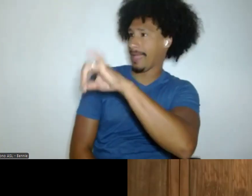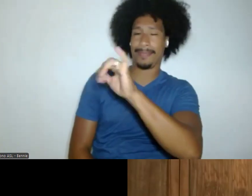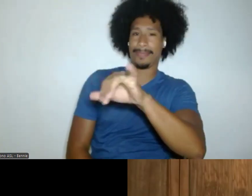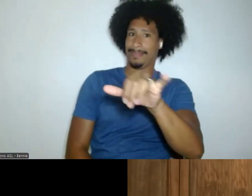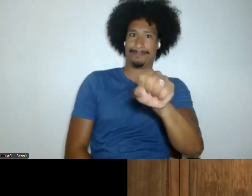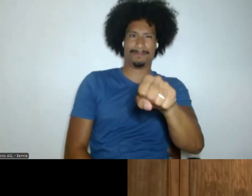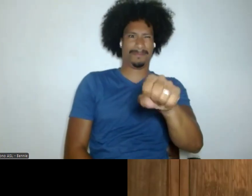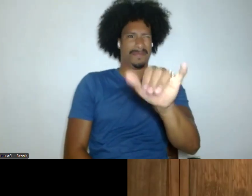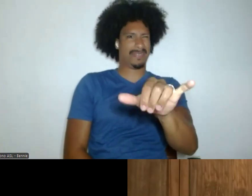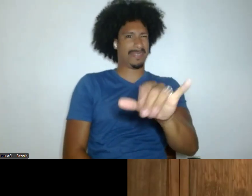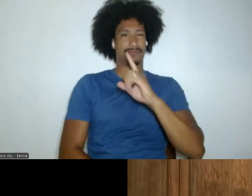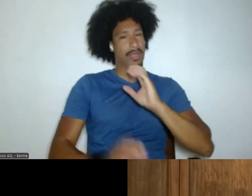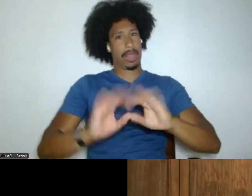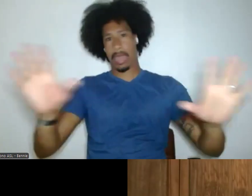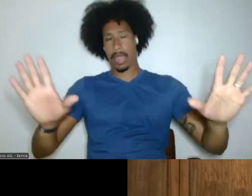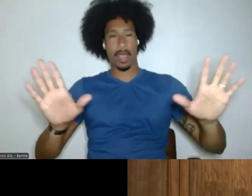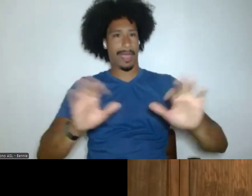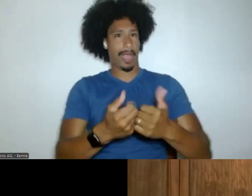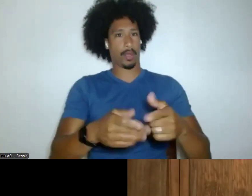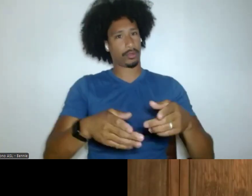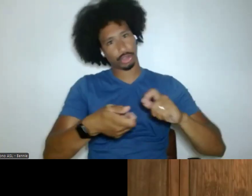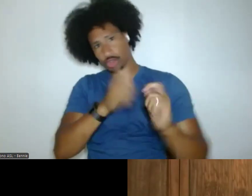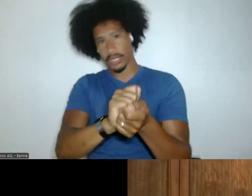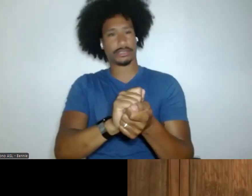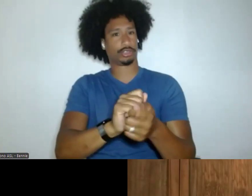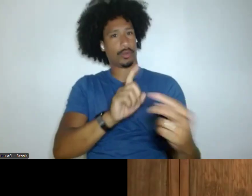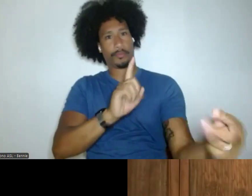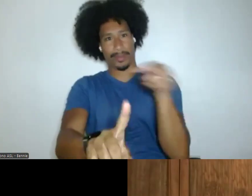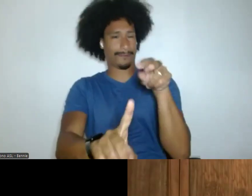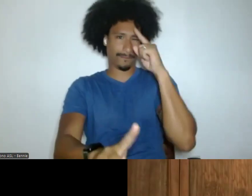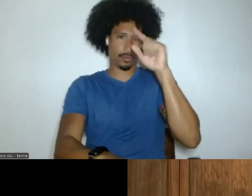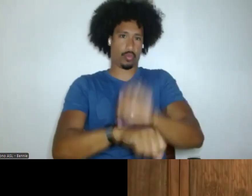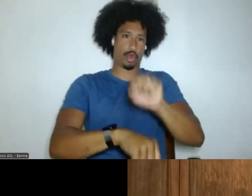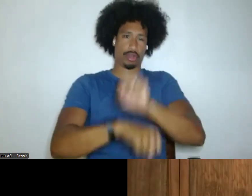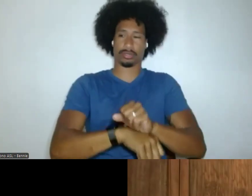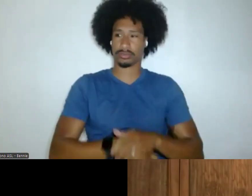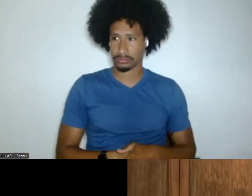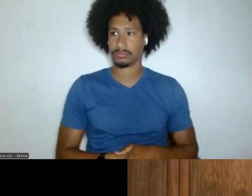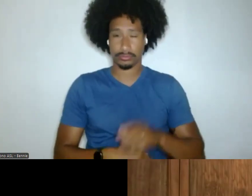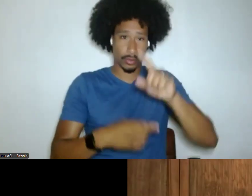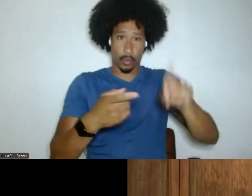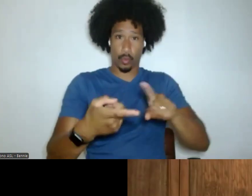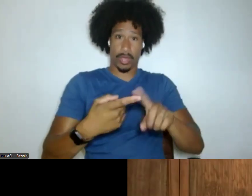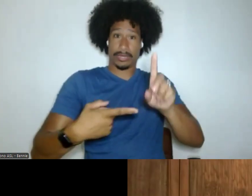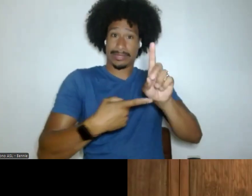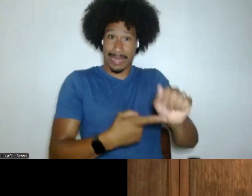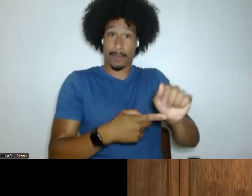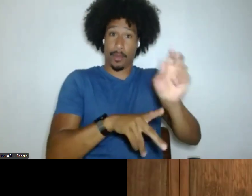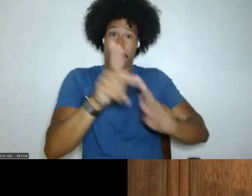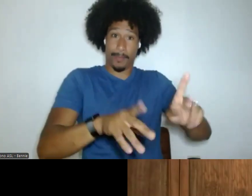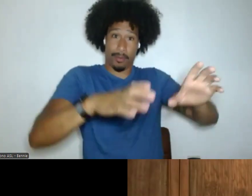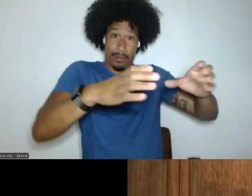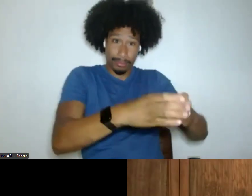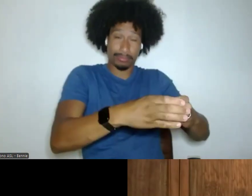nature of the work, the study itself, right? Like it, when disabled people are treated as and